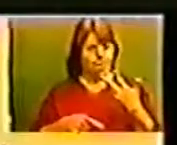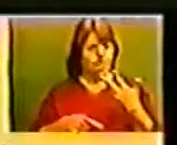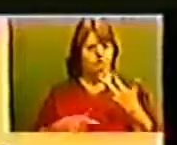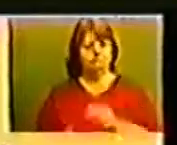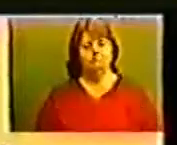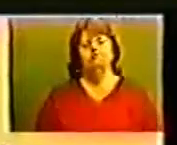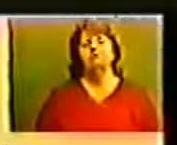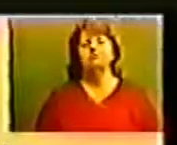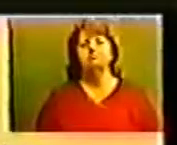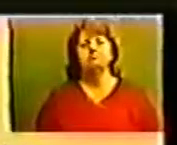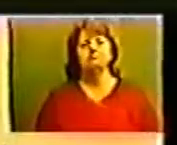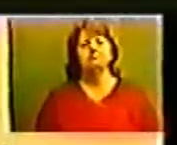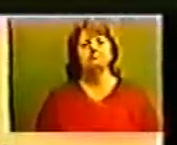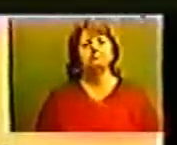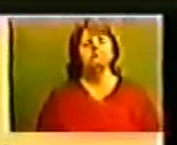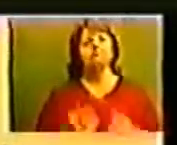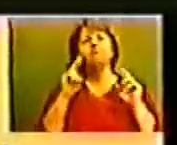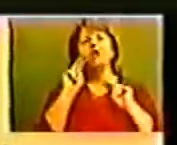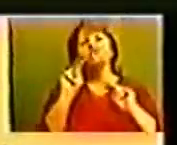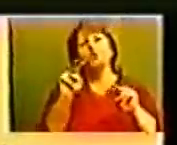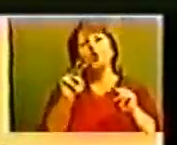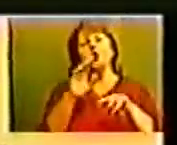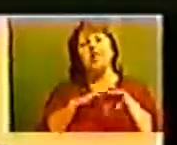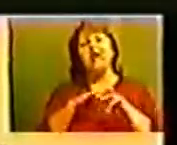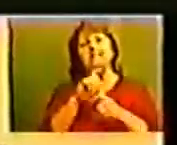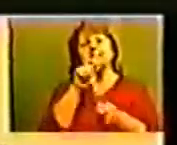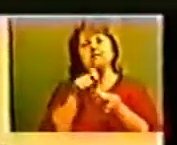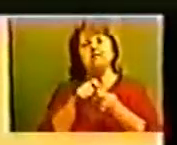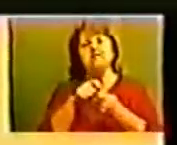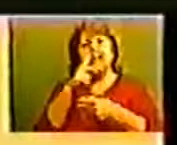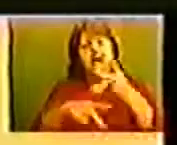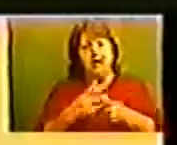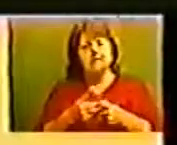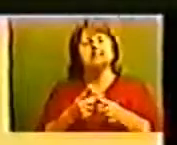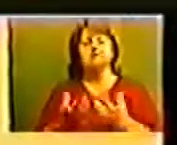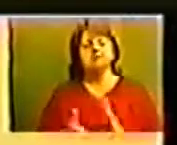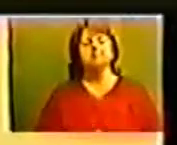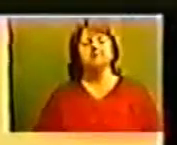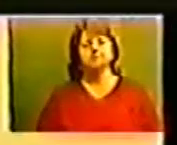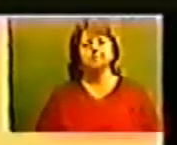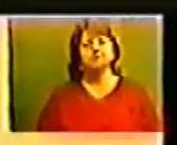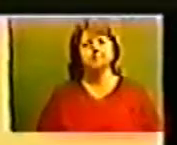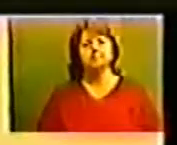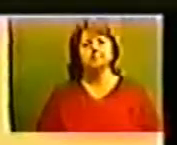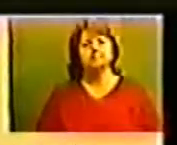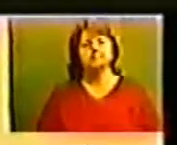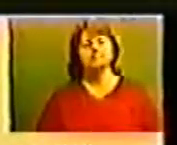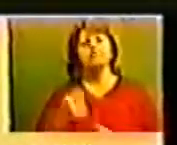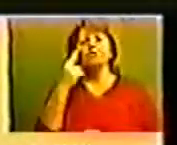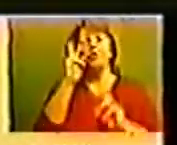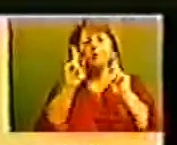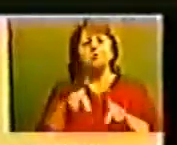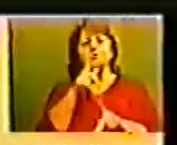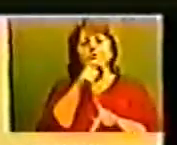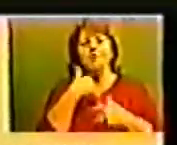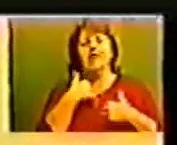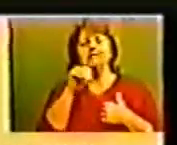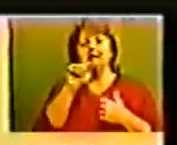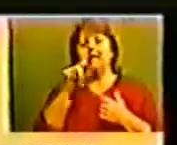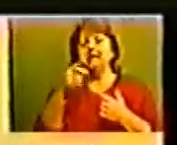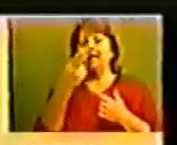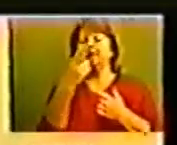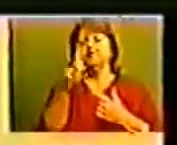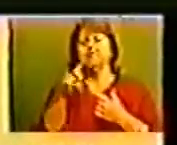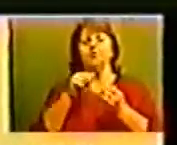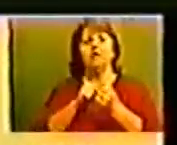of the categories. Let's take a look at the specific types. For an individual who has